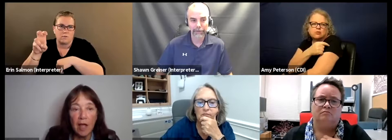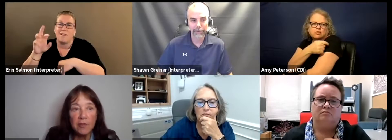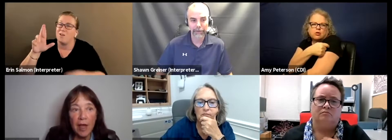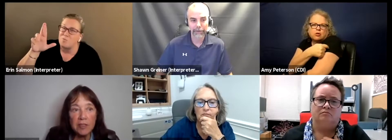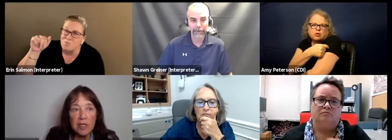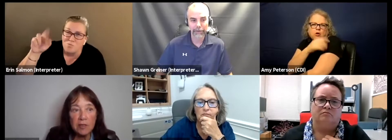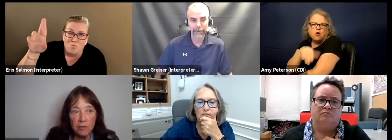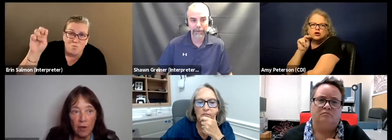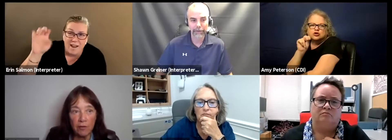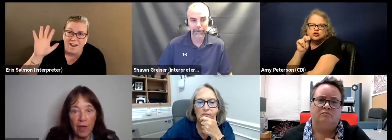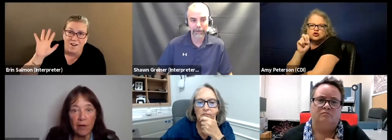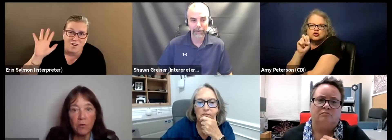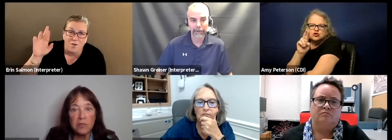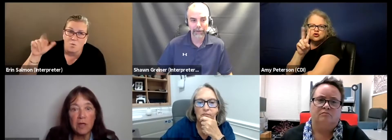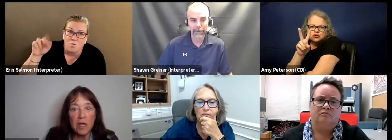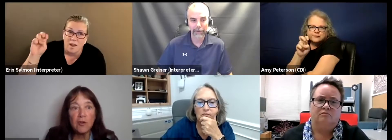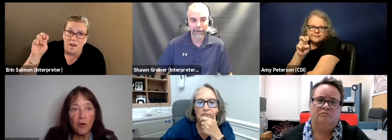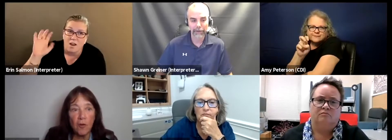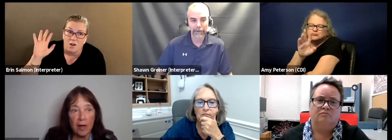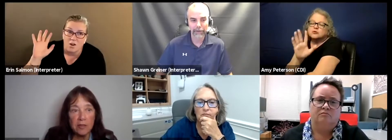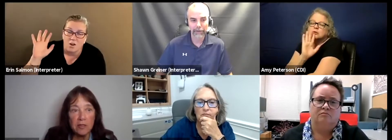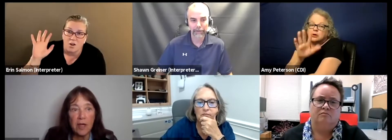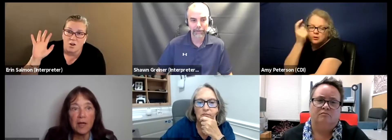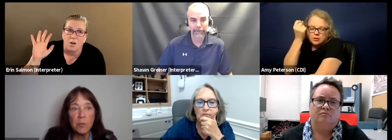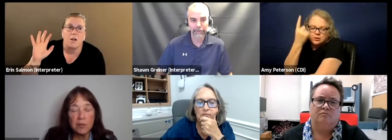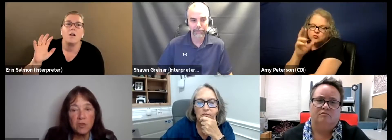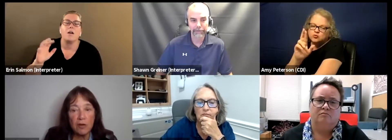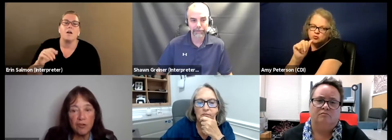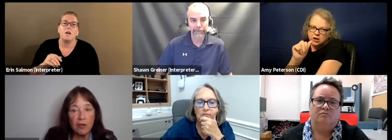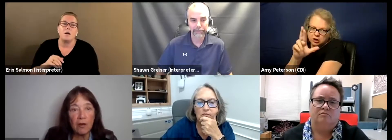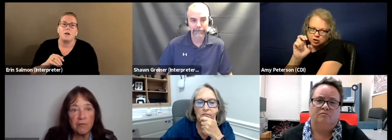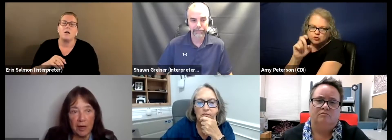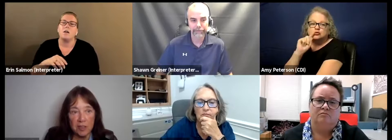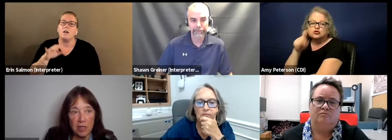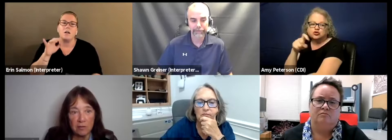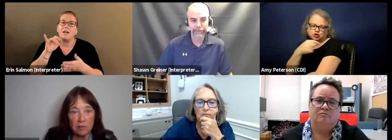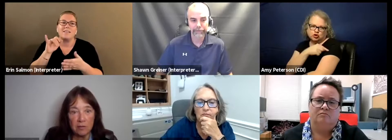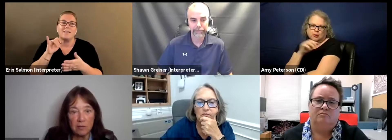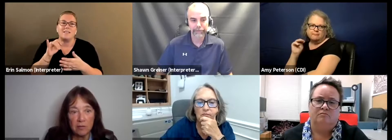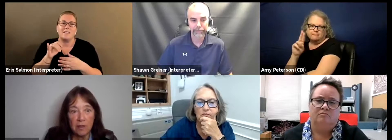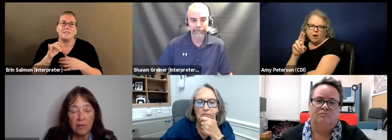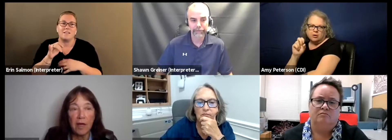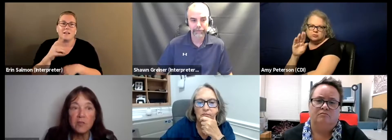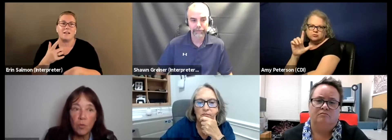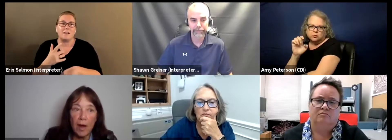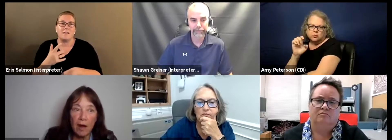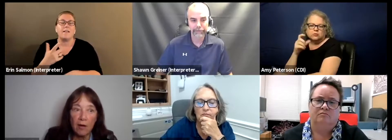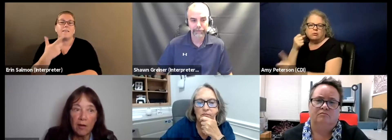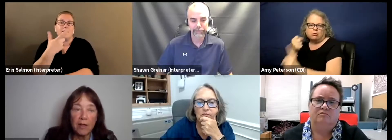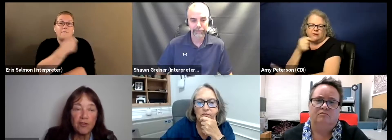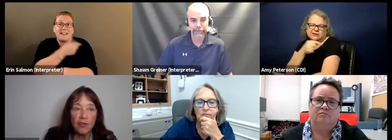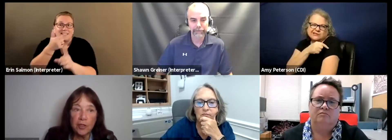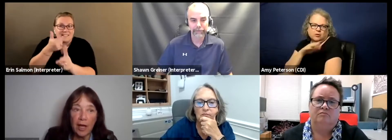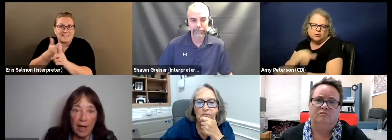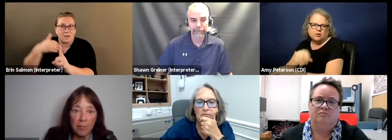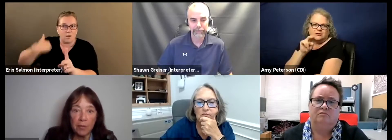That's not the vaccine's fault. That was an incorrect administration of vaccine. That is rare.